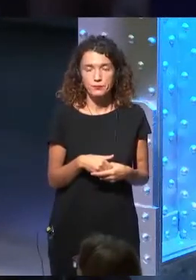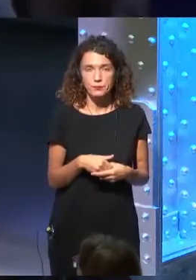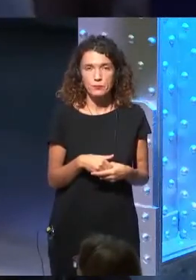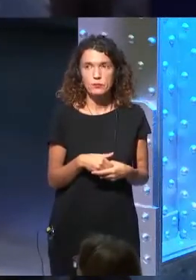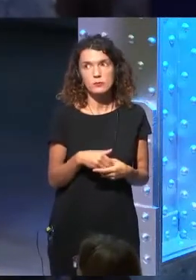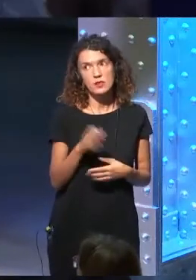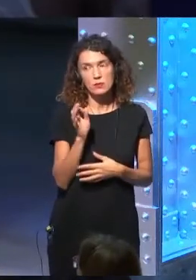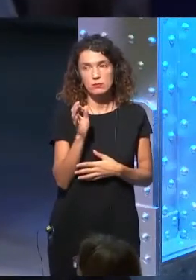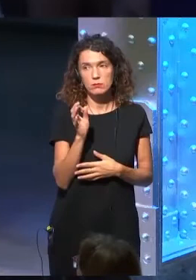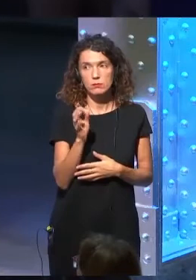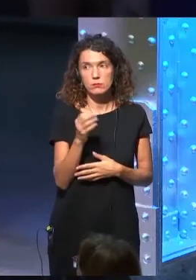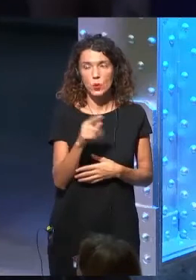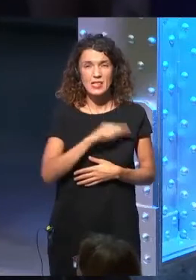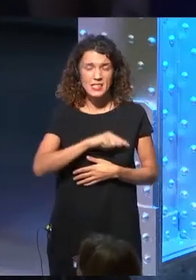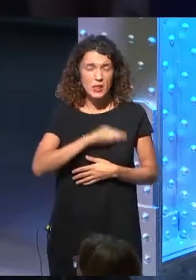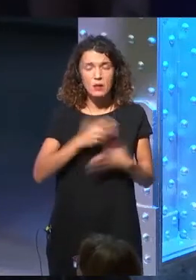don't feel relaxed.